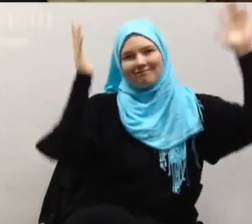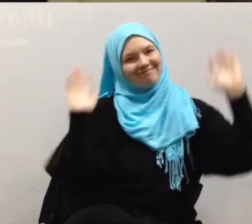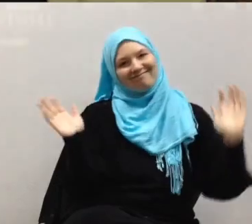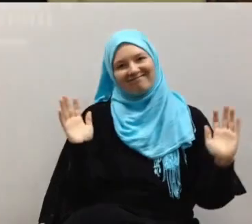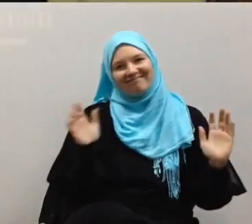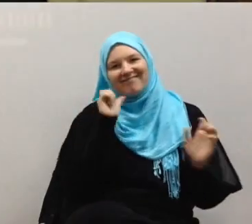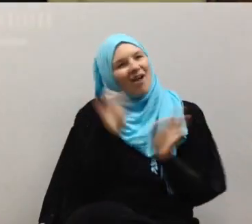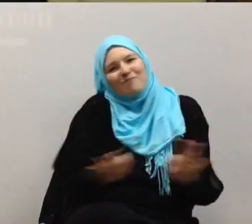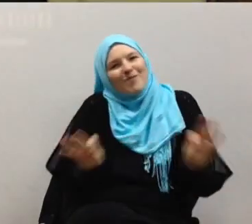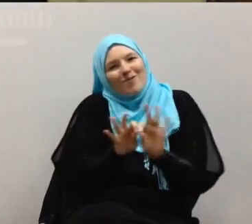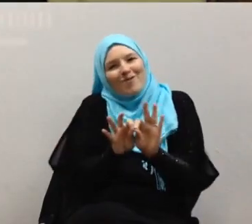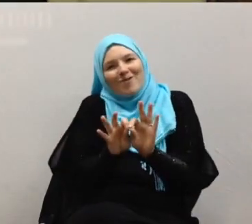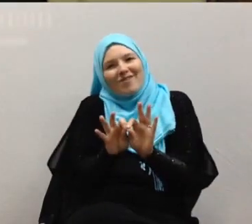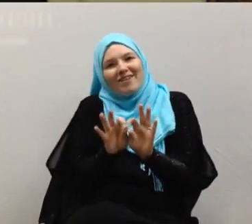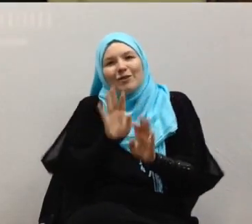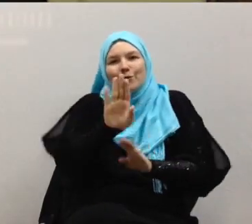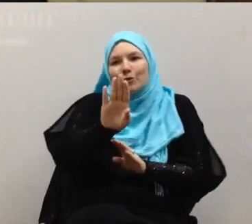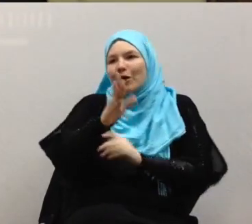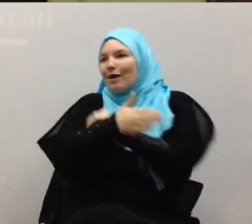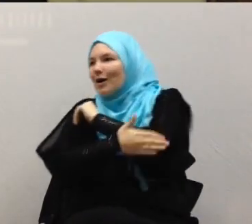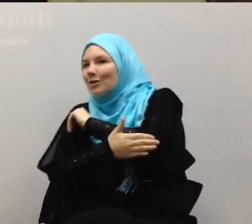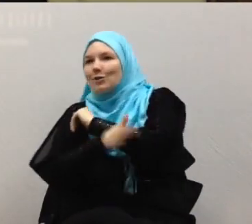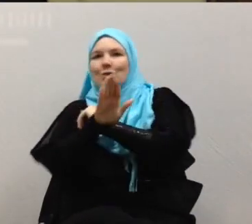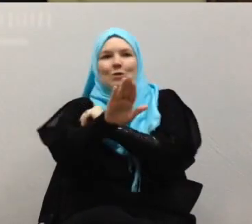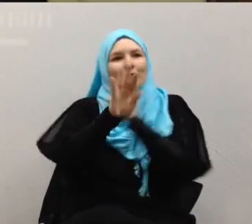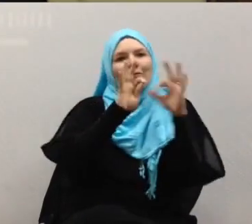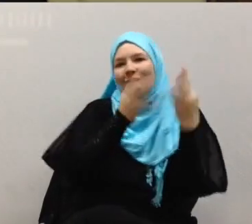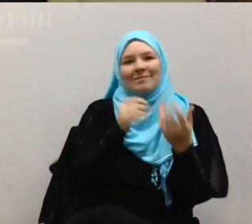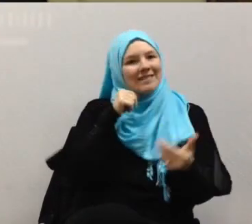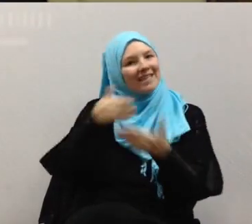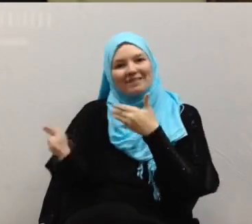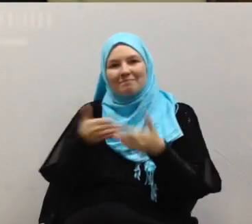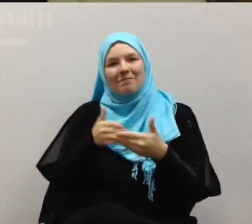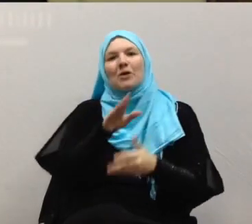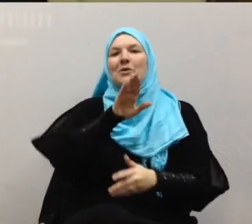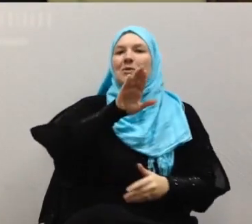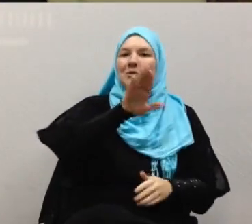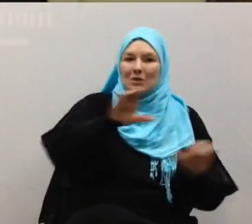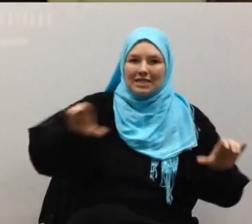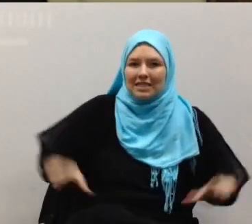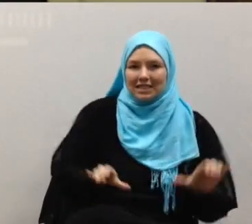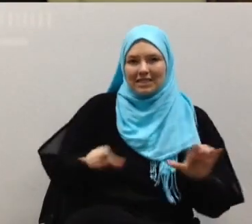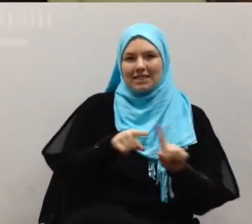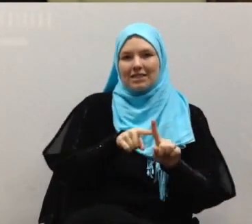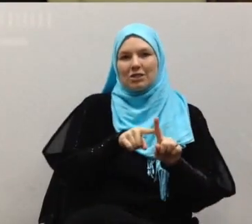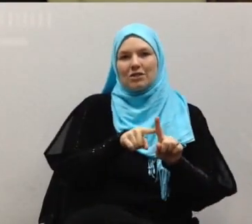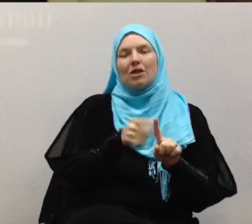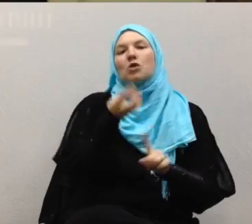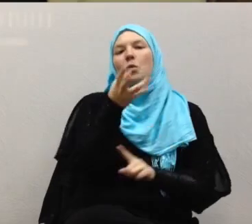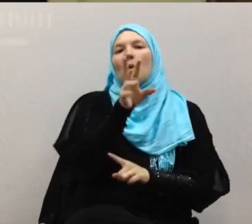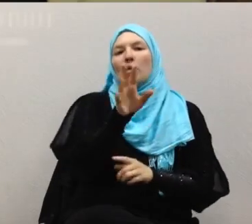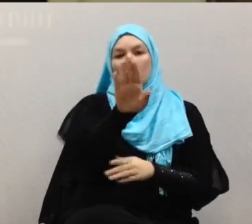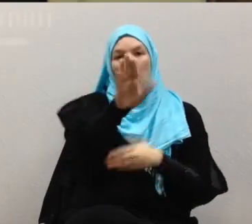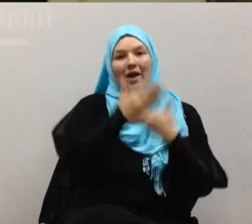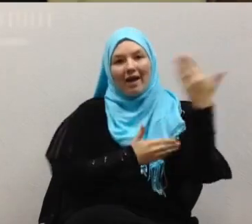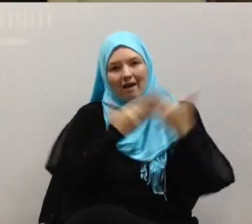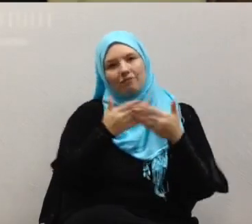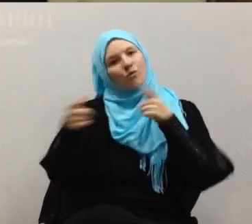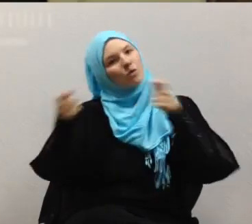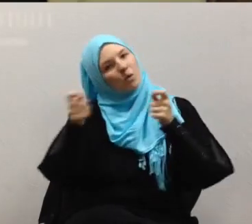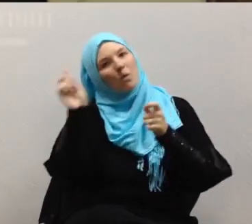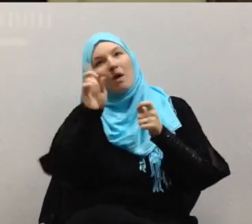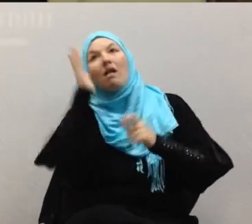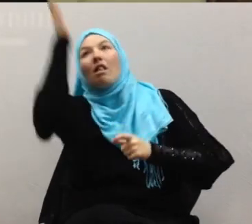anything to do with your fate. Your fate is crafted by your own hands. And because we